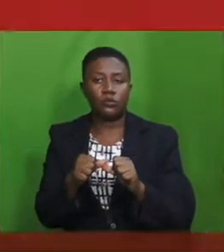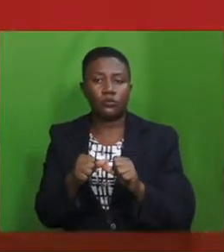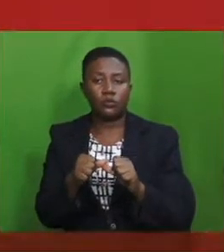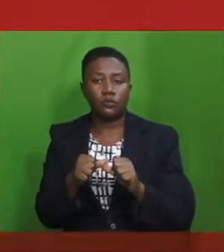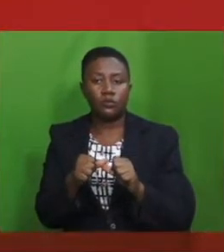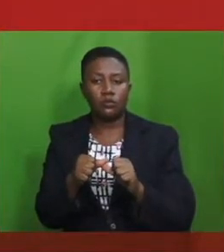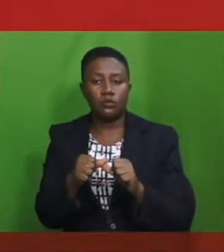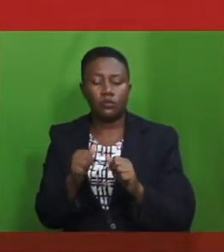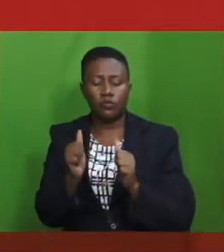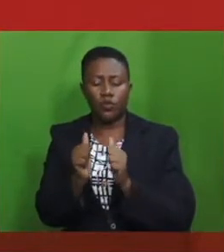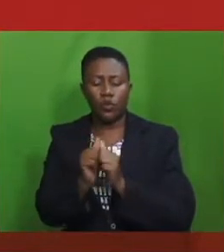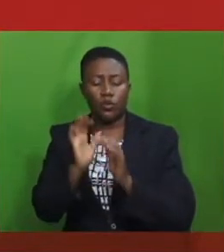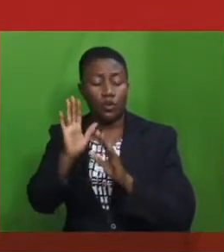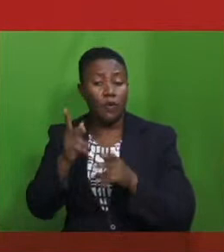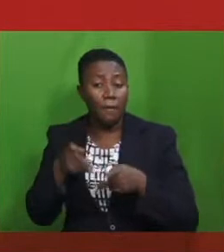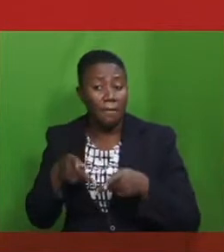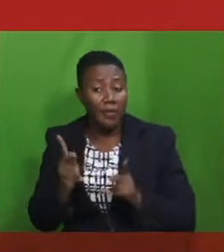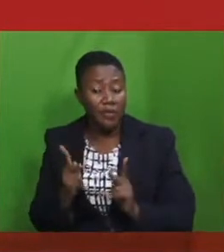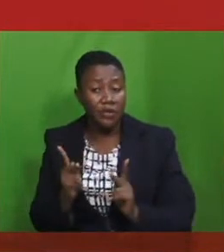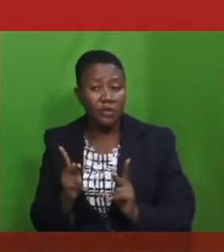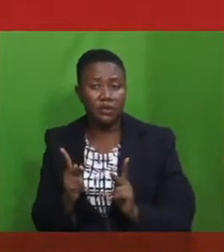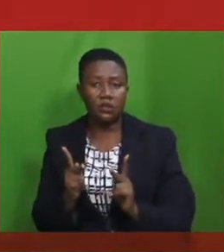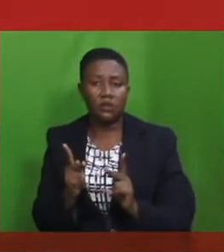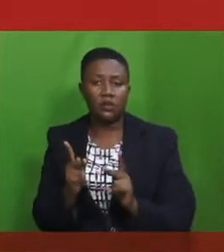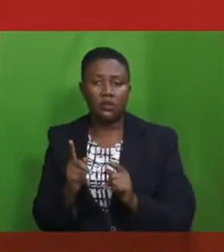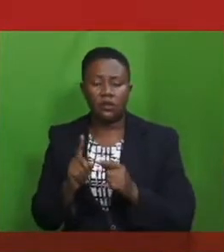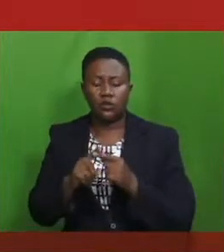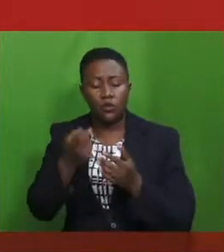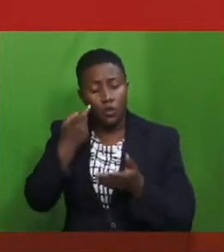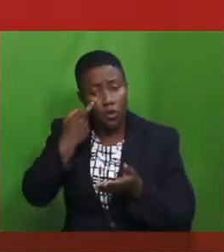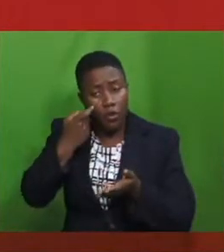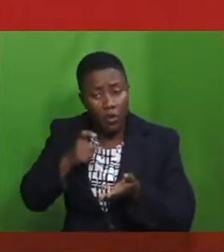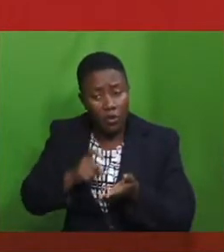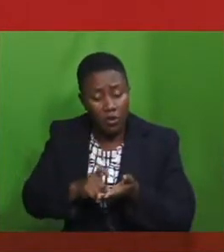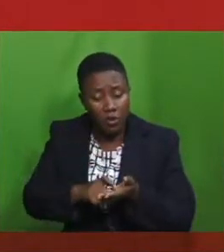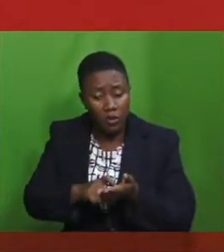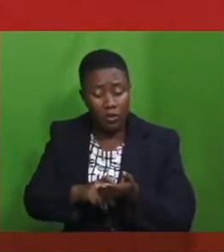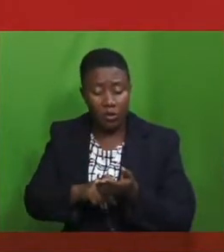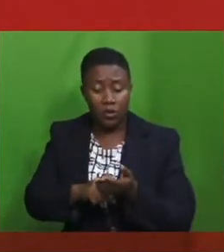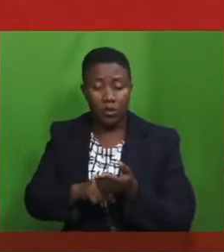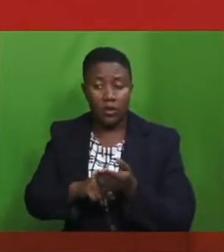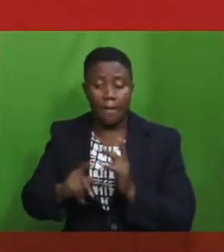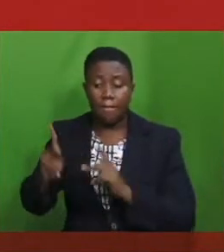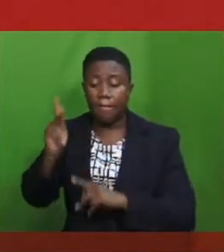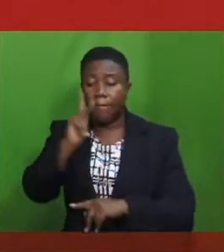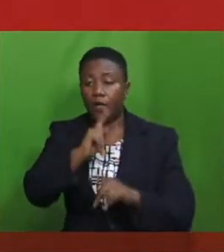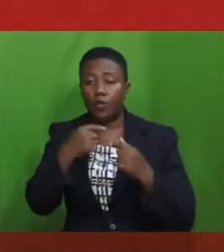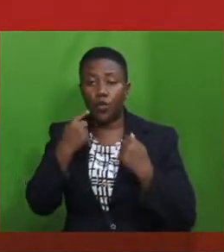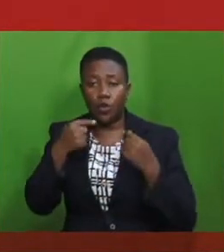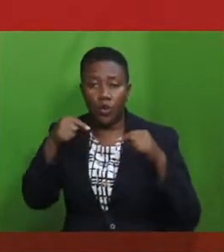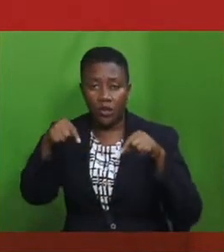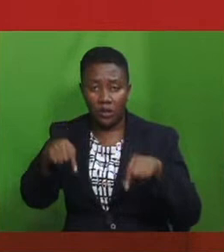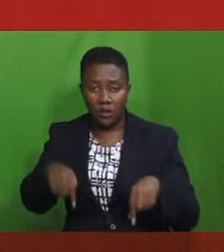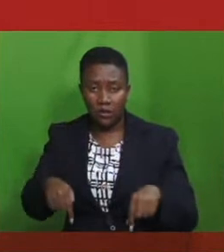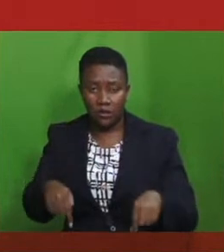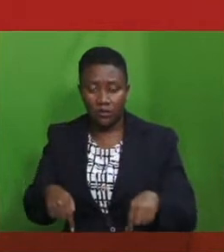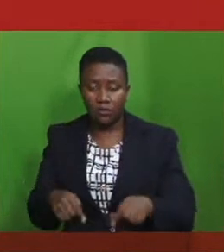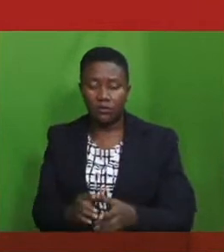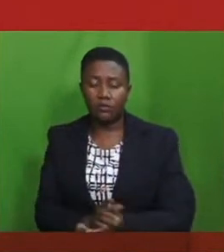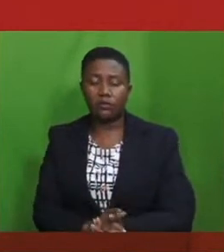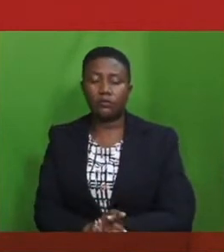with your kind permission to recognize their presence in this August chamber.